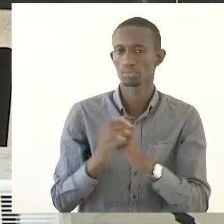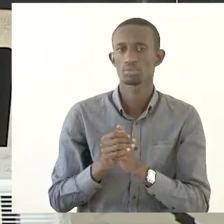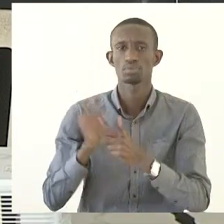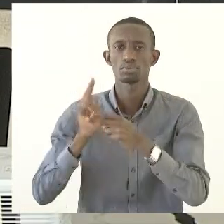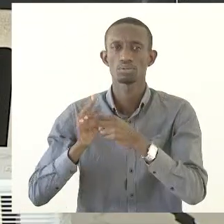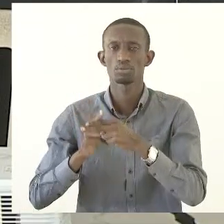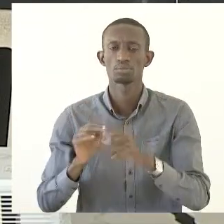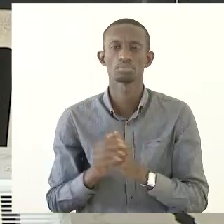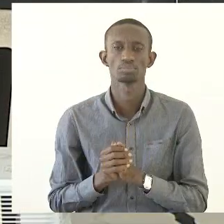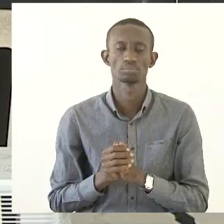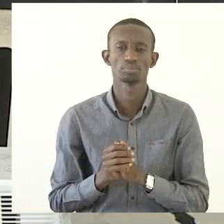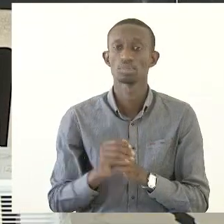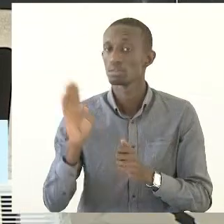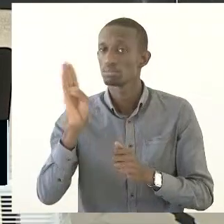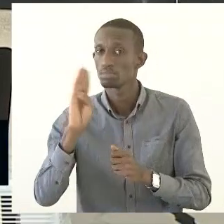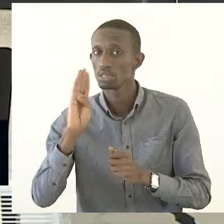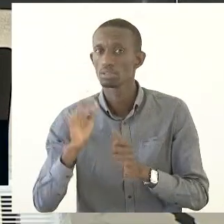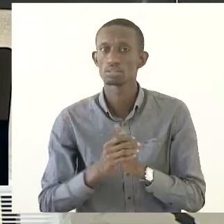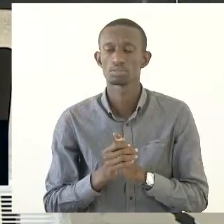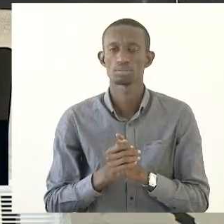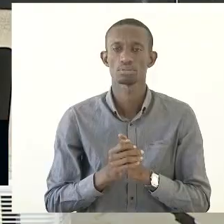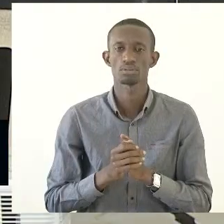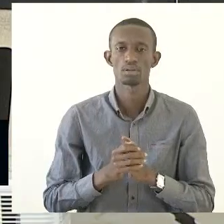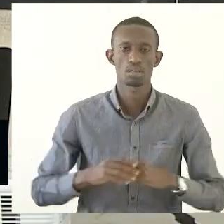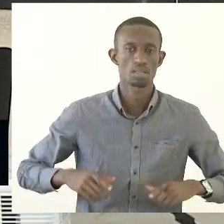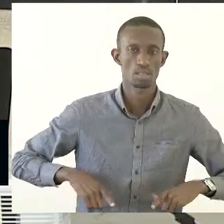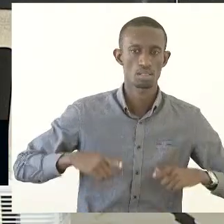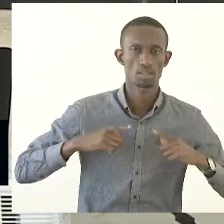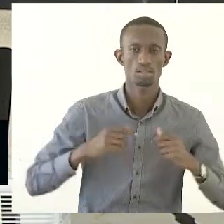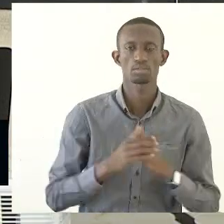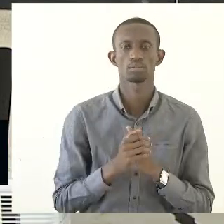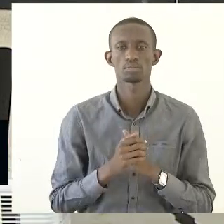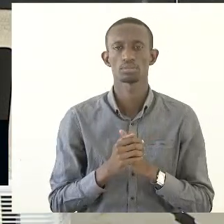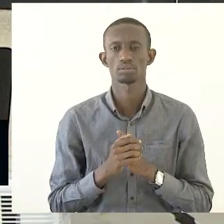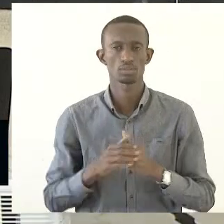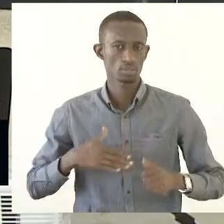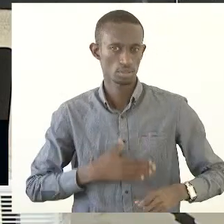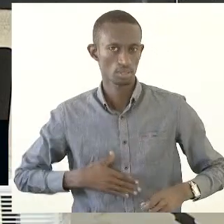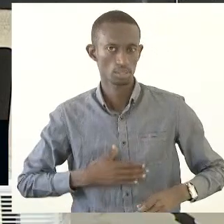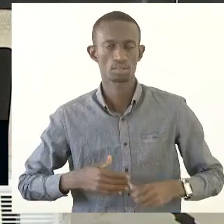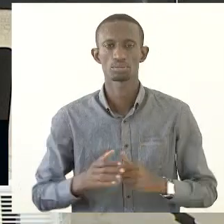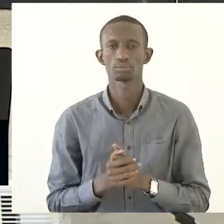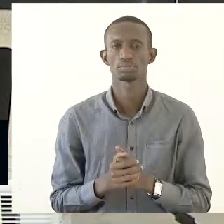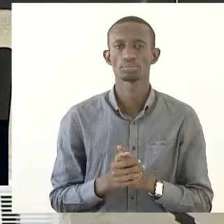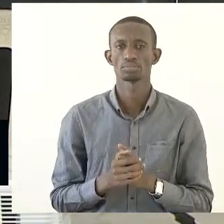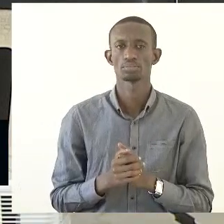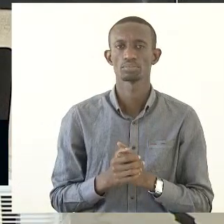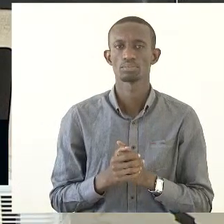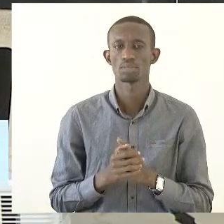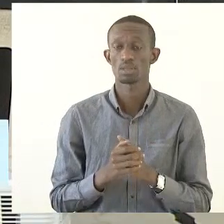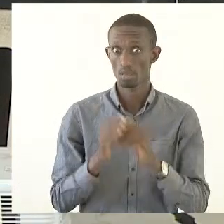class is senior 2. And we are going to be focusing on unit